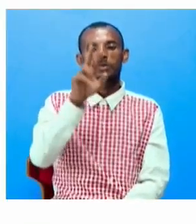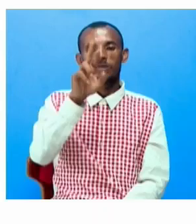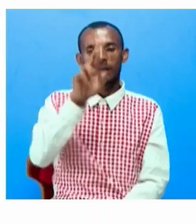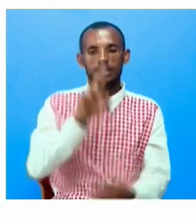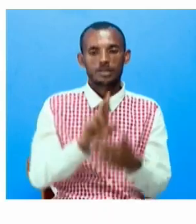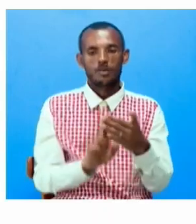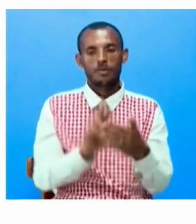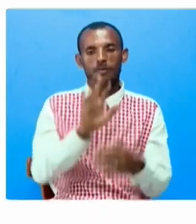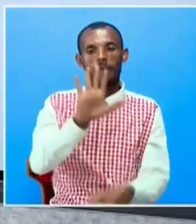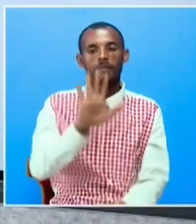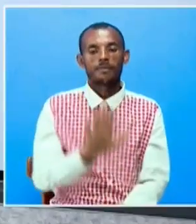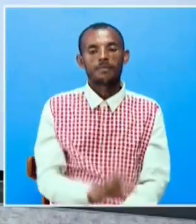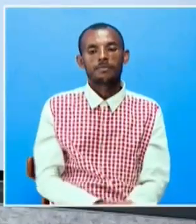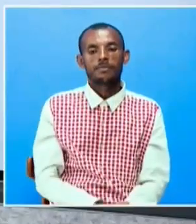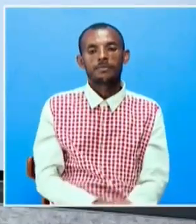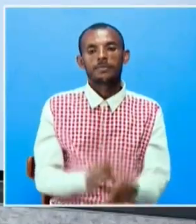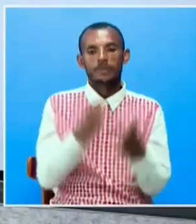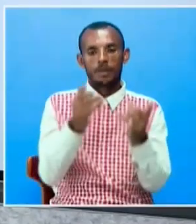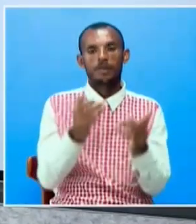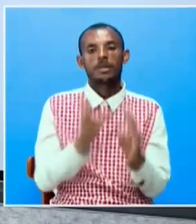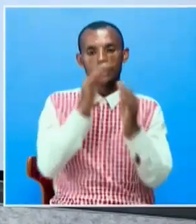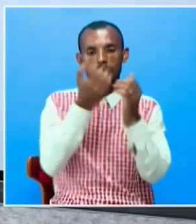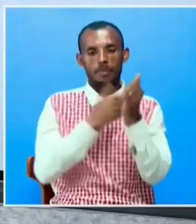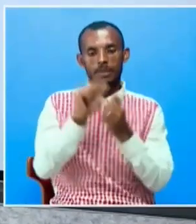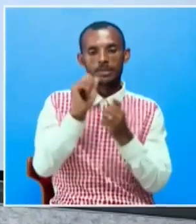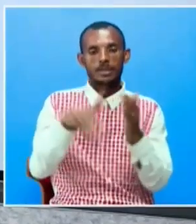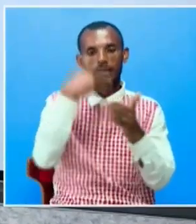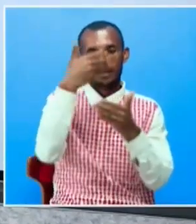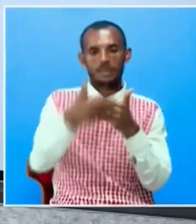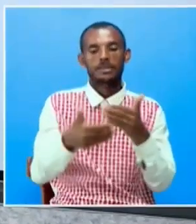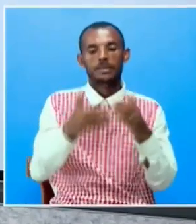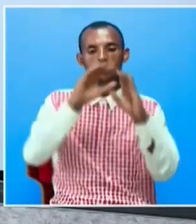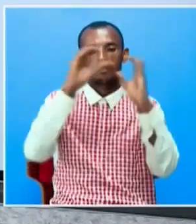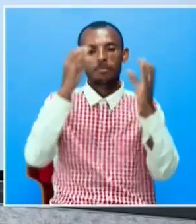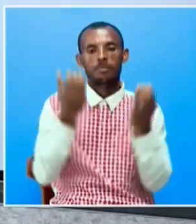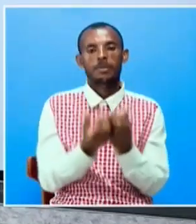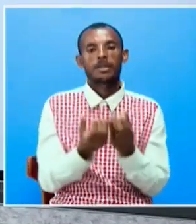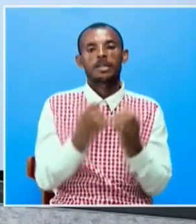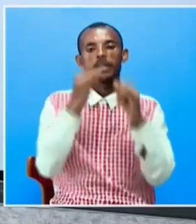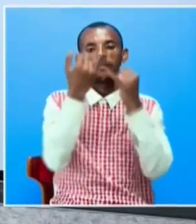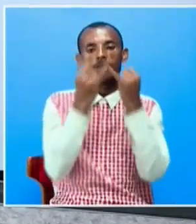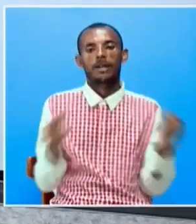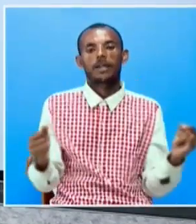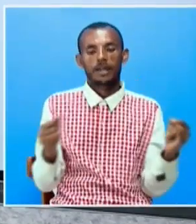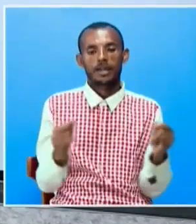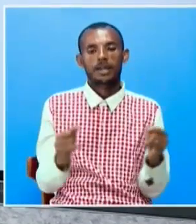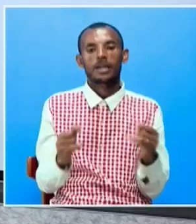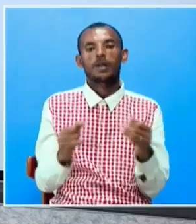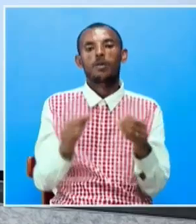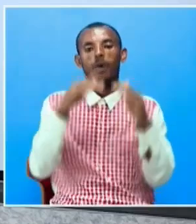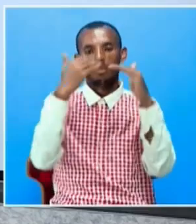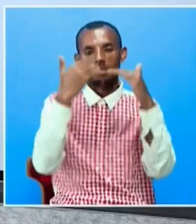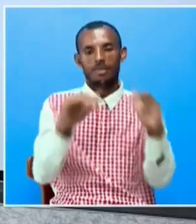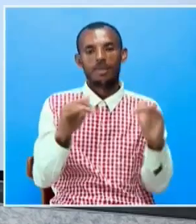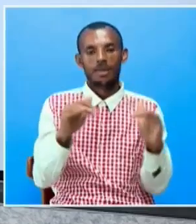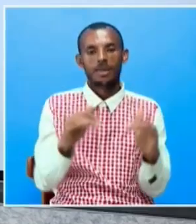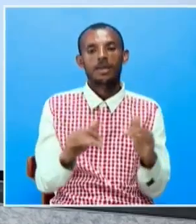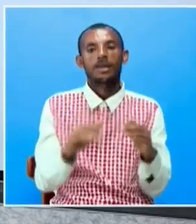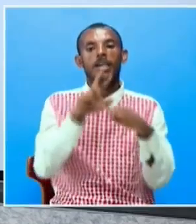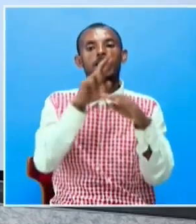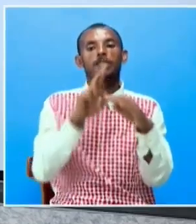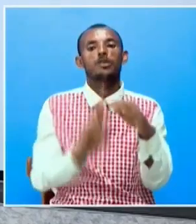2:5. That's it. Now, let's proceed to the next part. Dividing a certain quantity in a certain